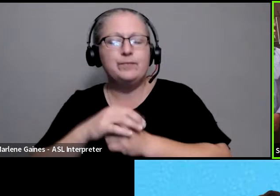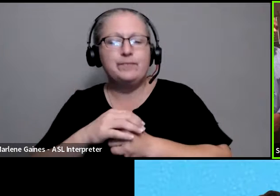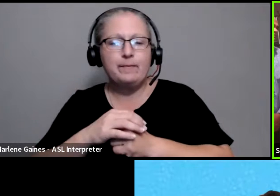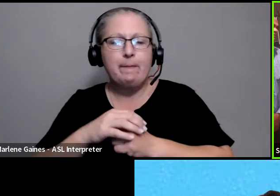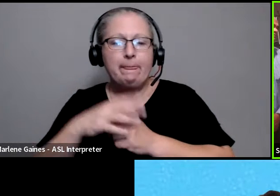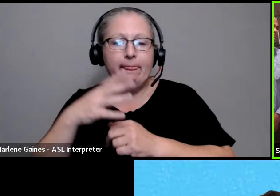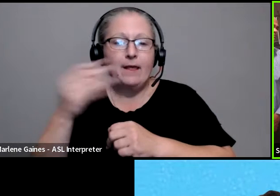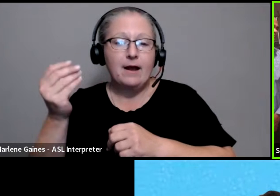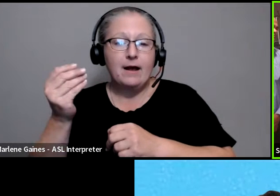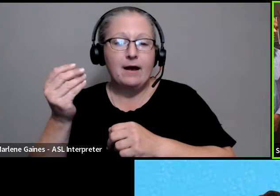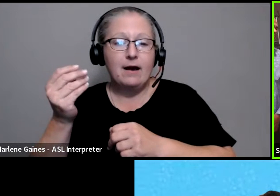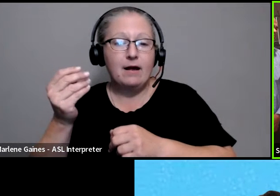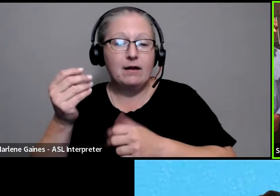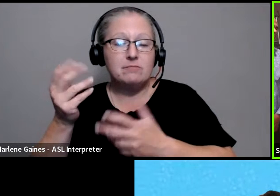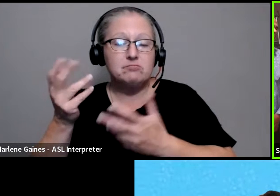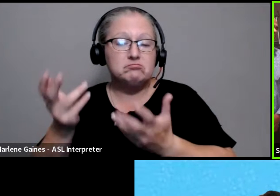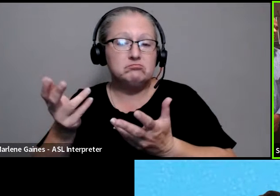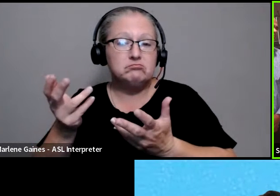And they keep